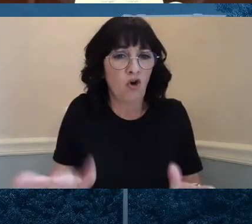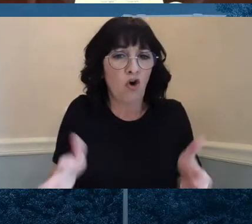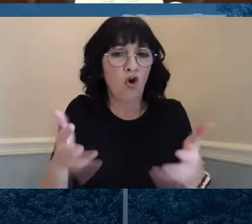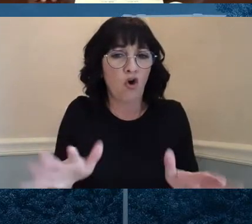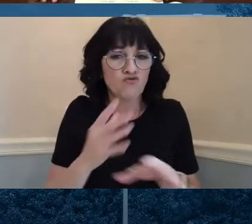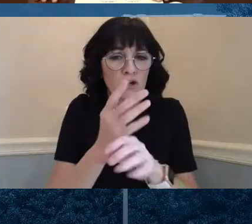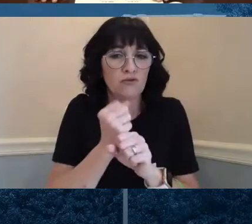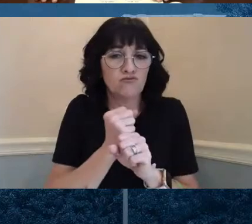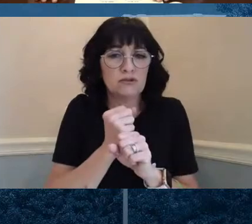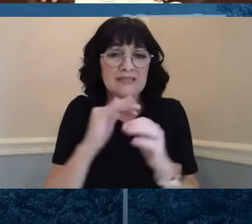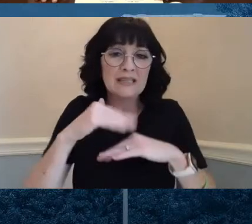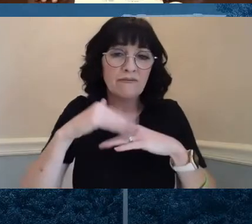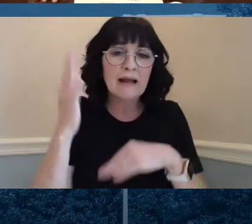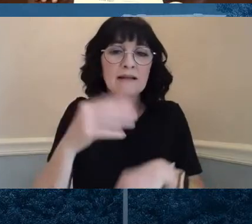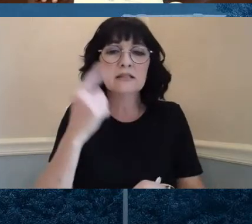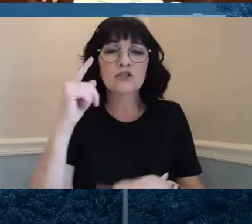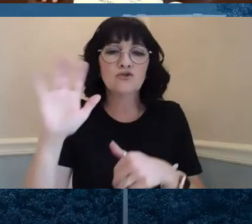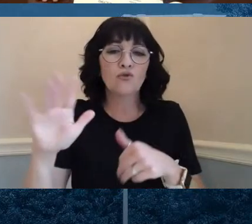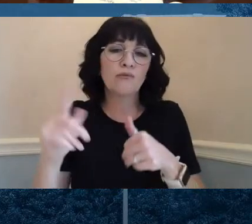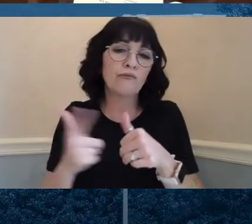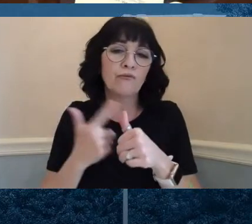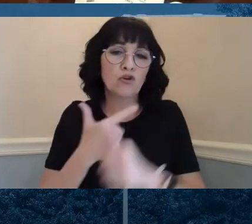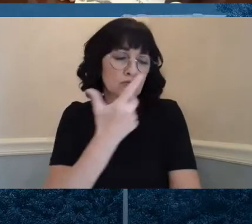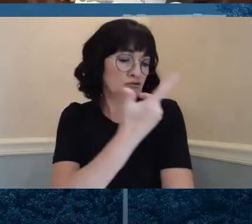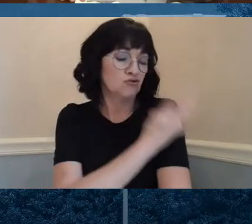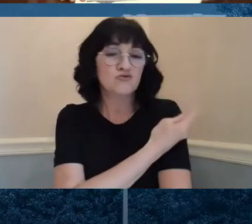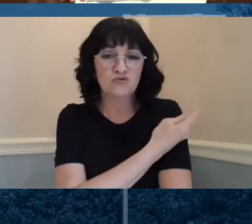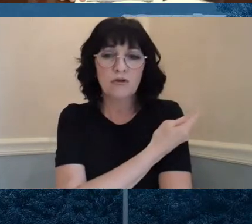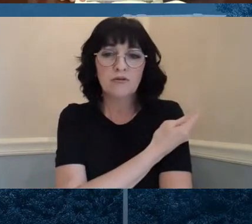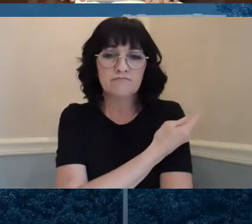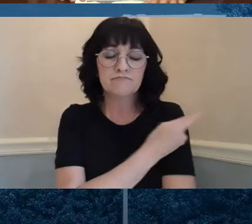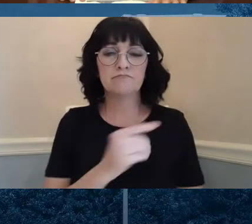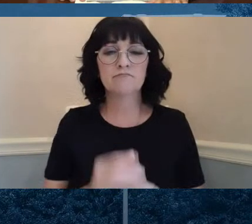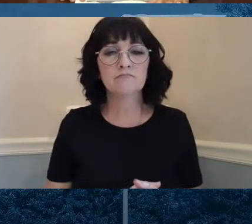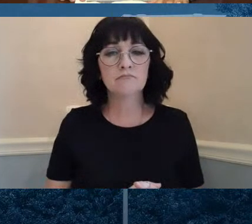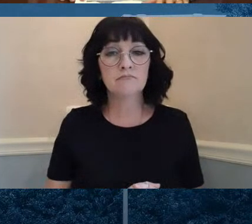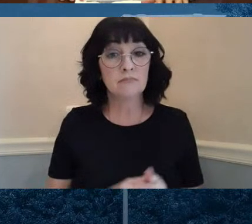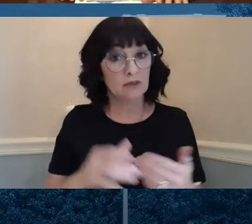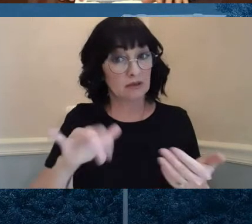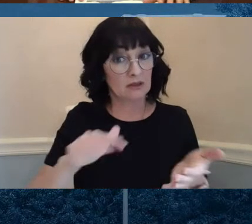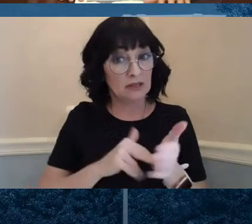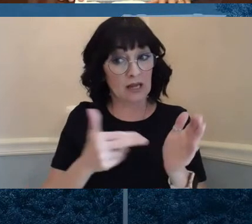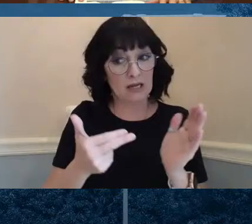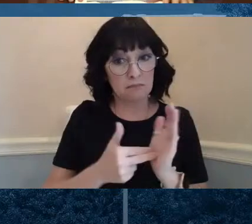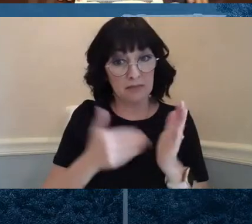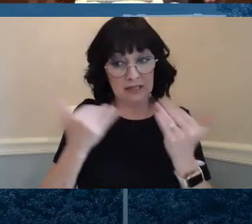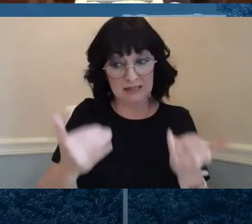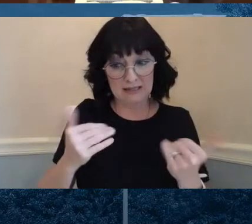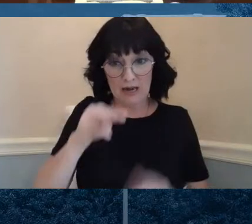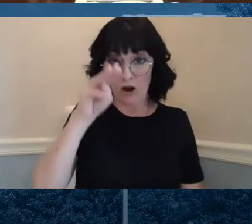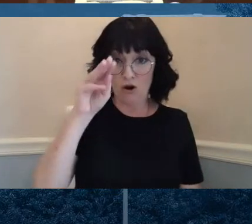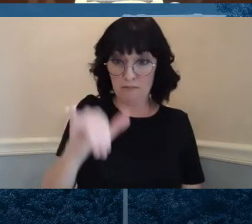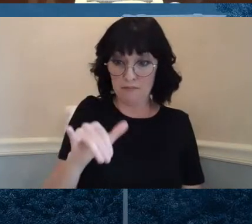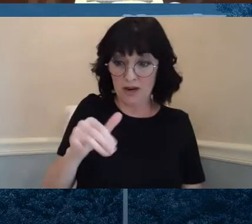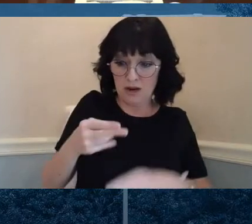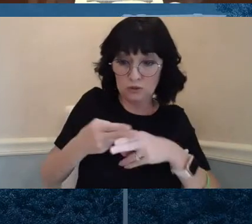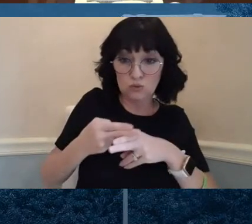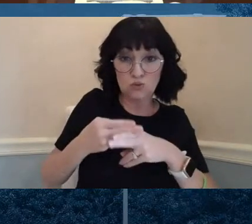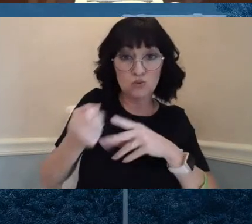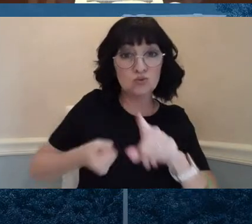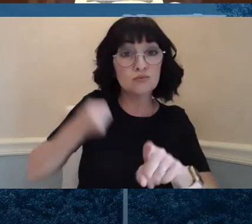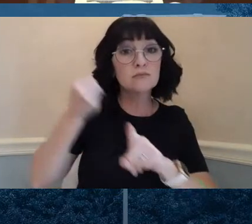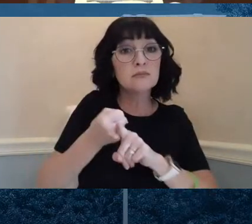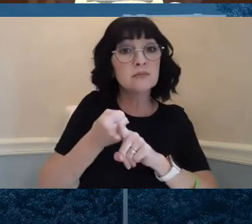That's going to be our major focus in the weeks ahead. We need to get everybody vaccinated, or as a larger proportion as possible.